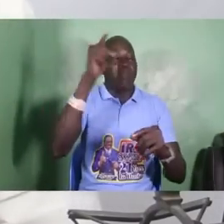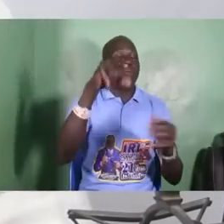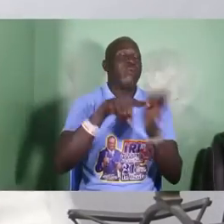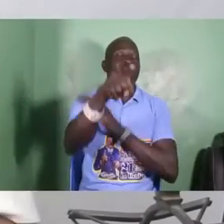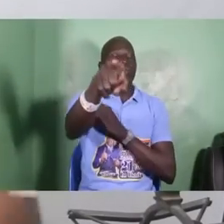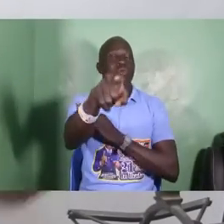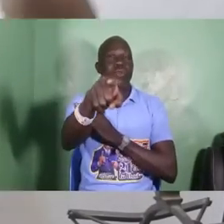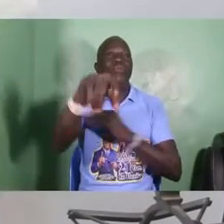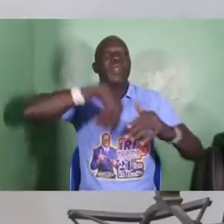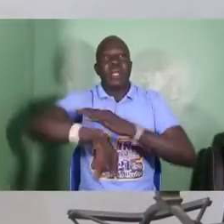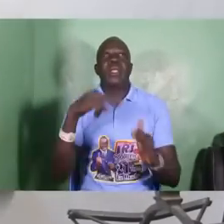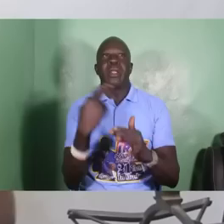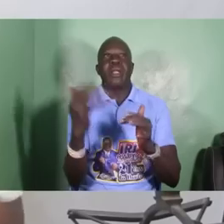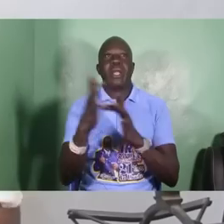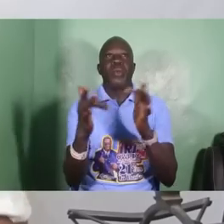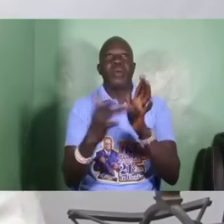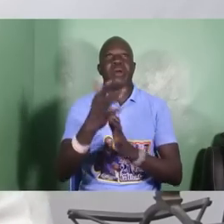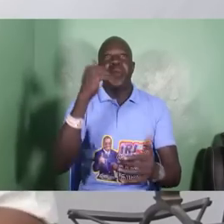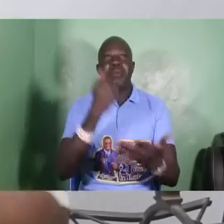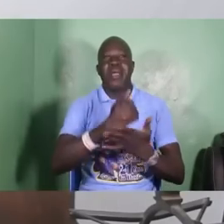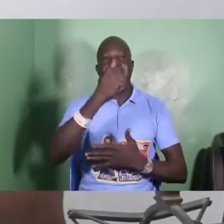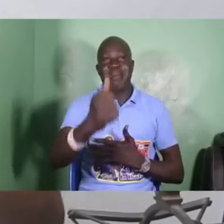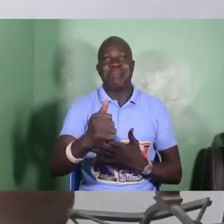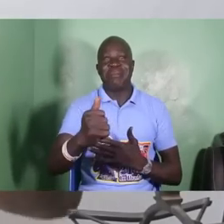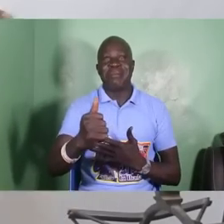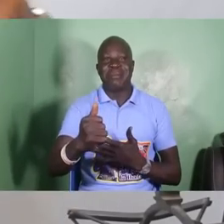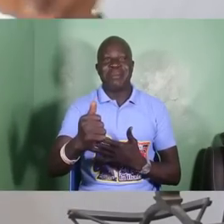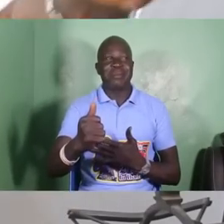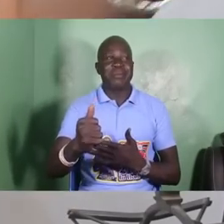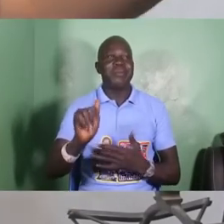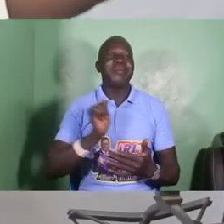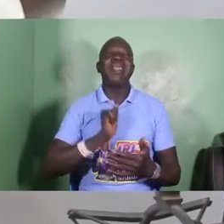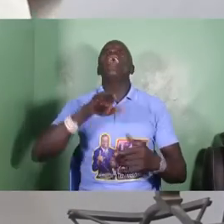heaven will get it for you in Jesus' name. Name of Jesus. Amen.